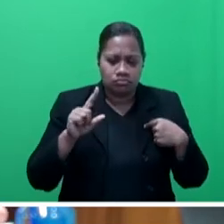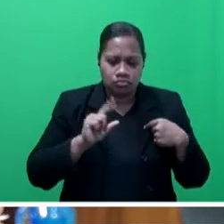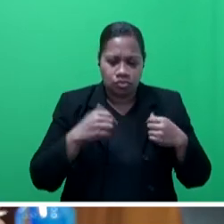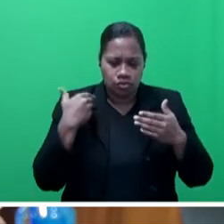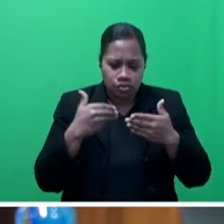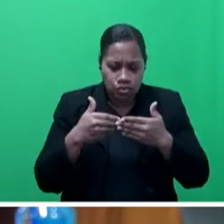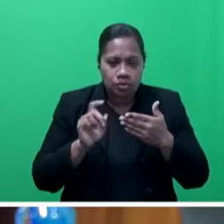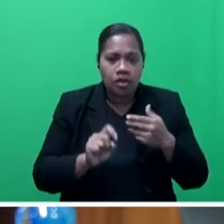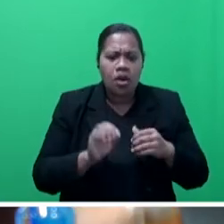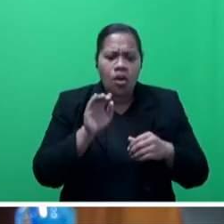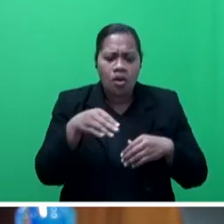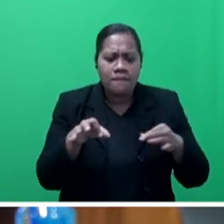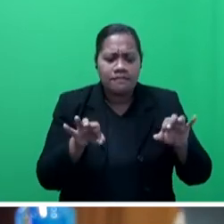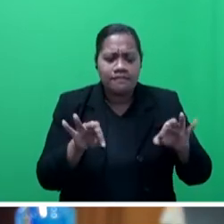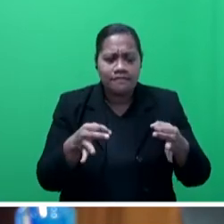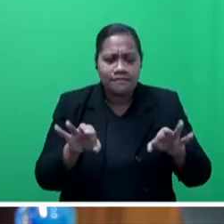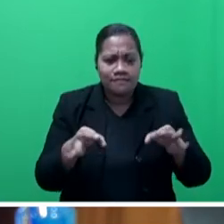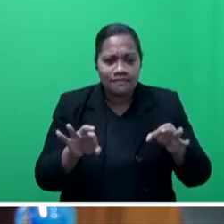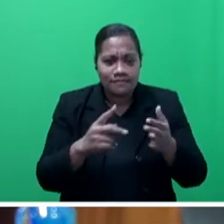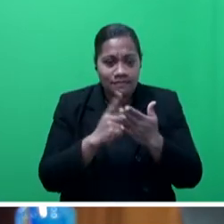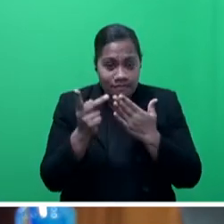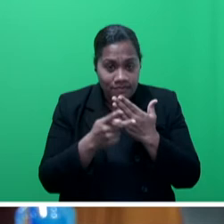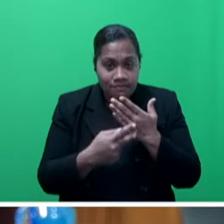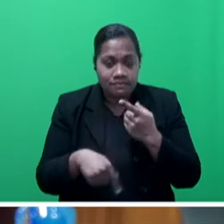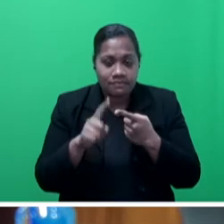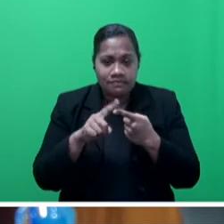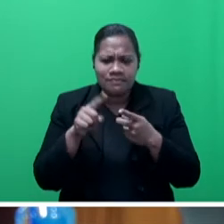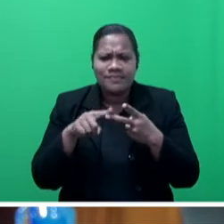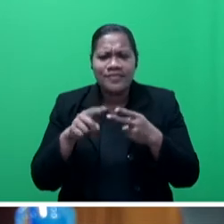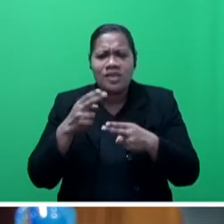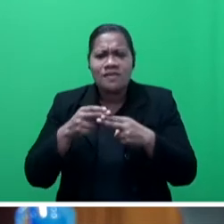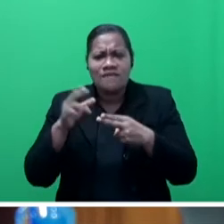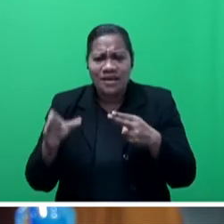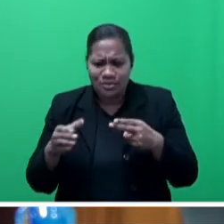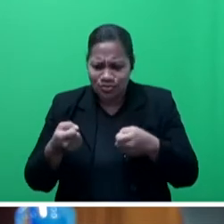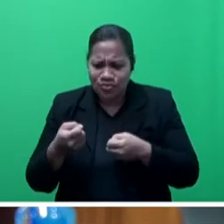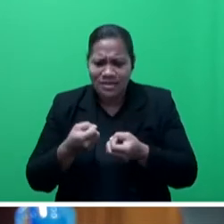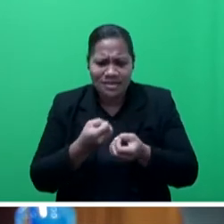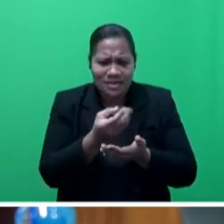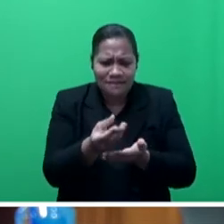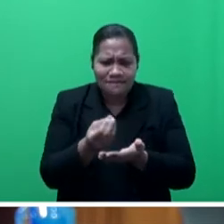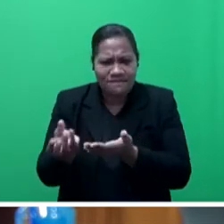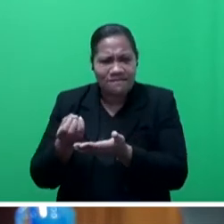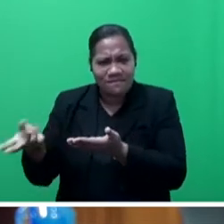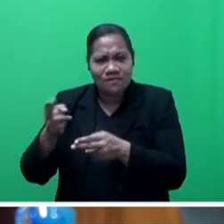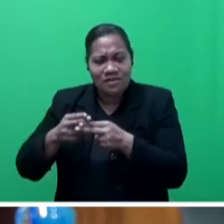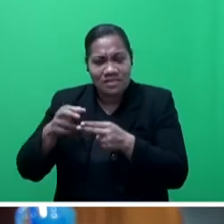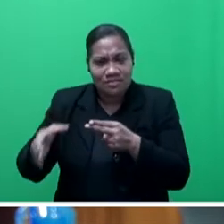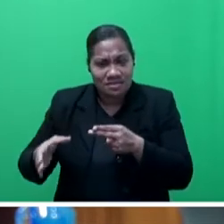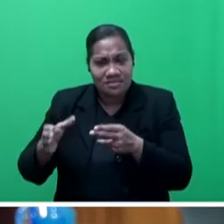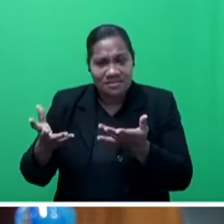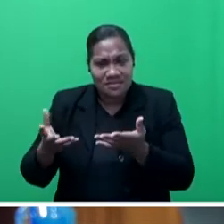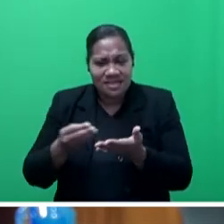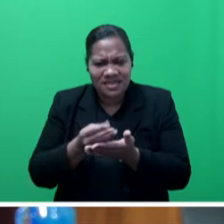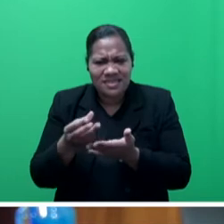gardening program and the farm response package, Mr. Speaker say. Mr. Speaker say, when you talk about